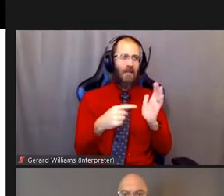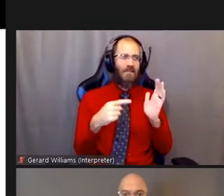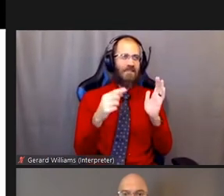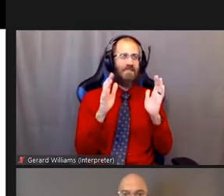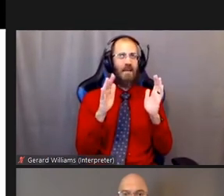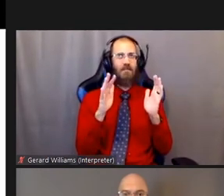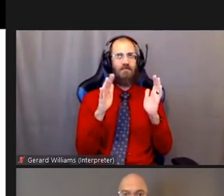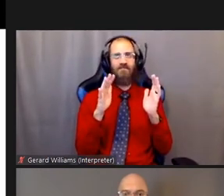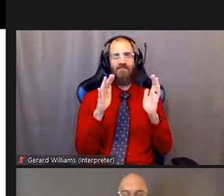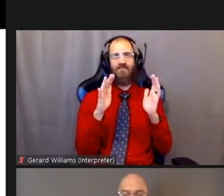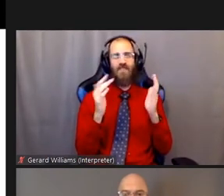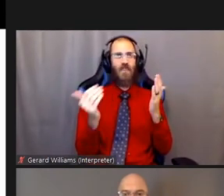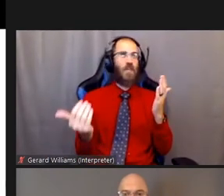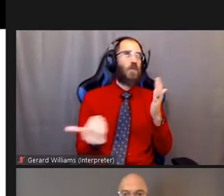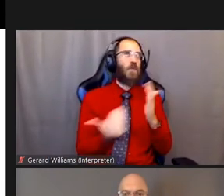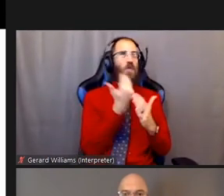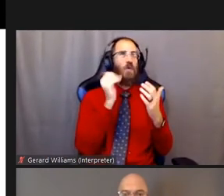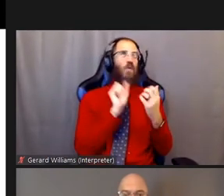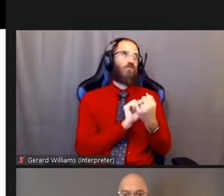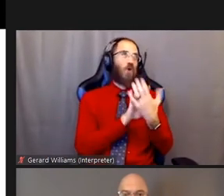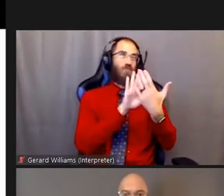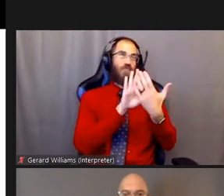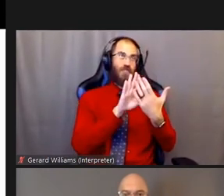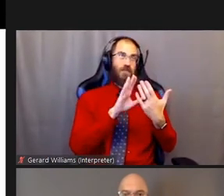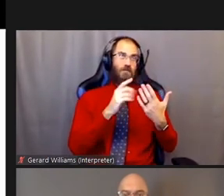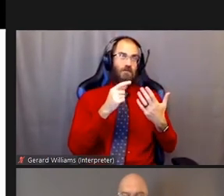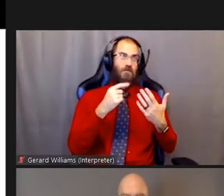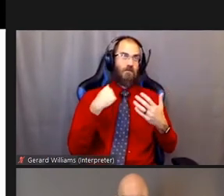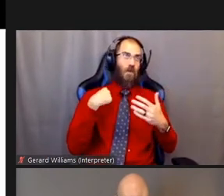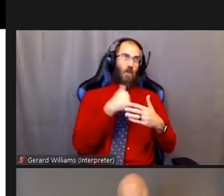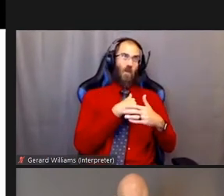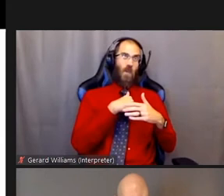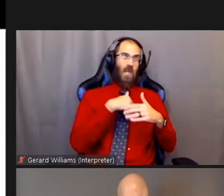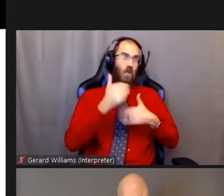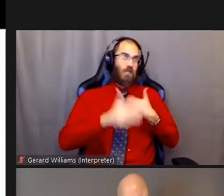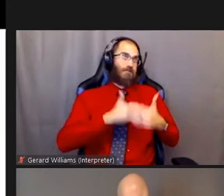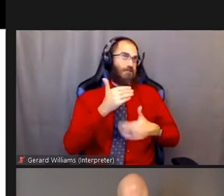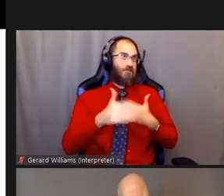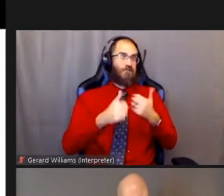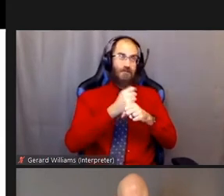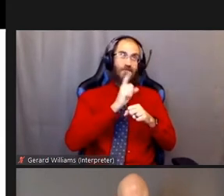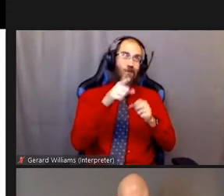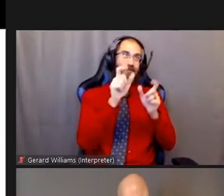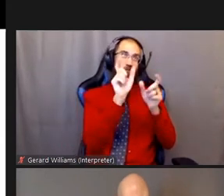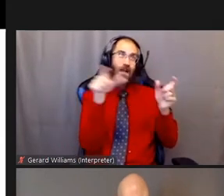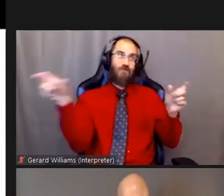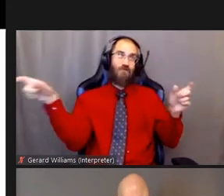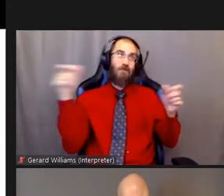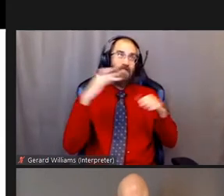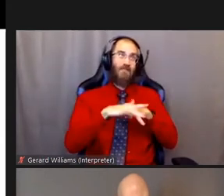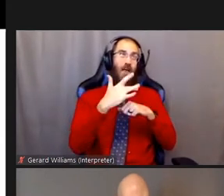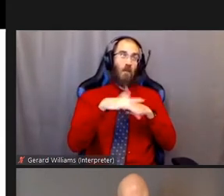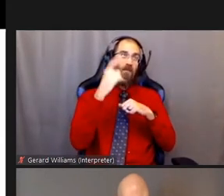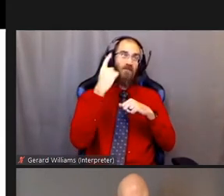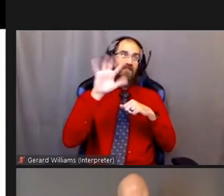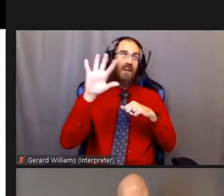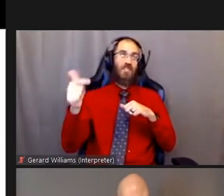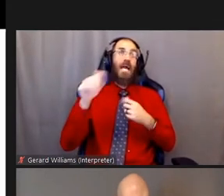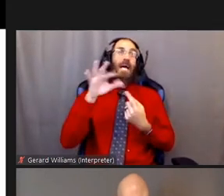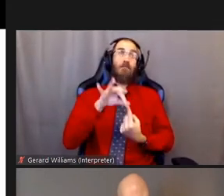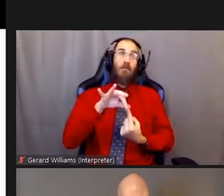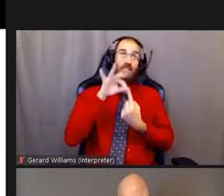new approaches that we're taking to make sure that spectrum is available for 5G use, particularly in the mid-band, because that